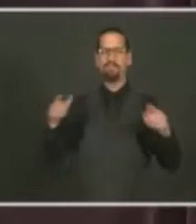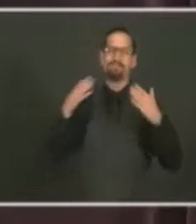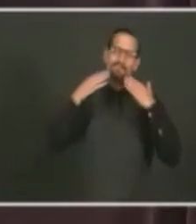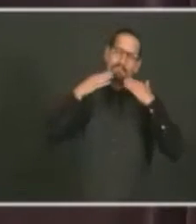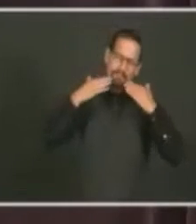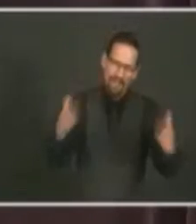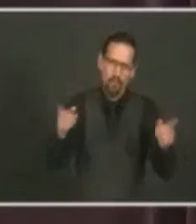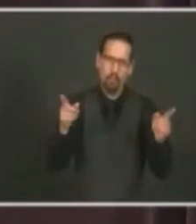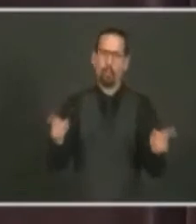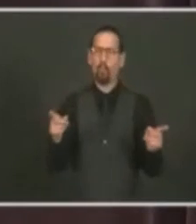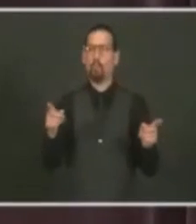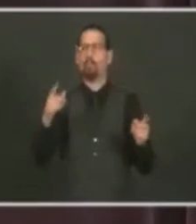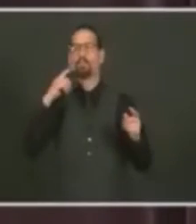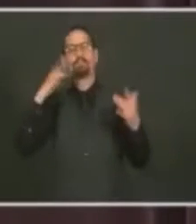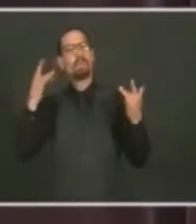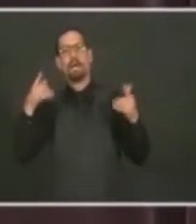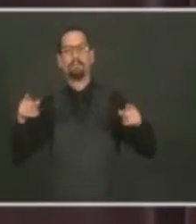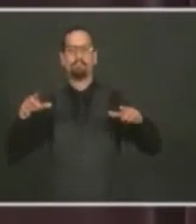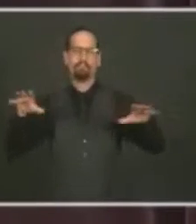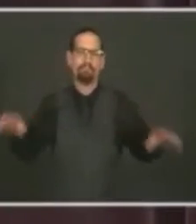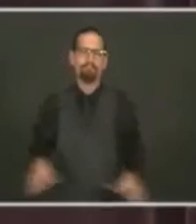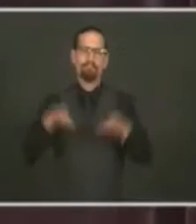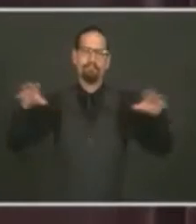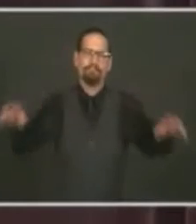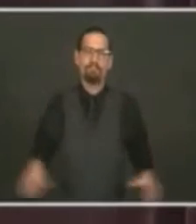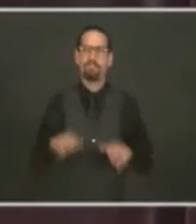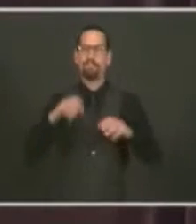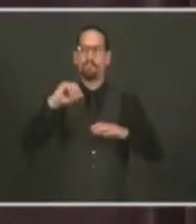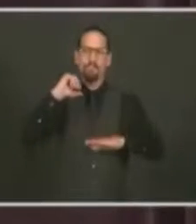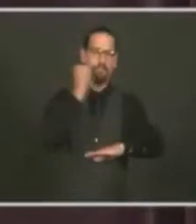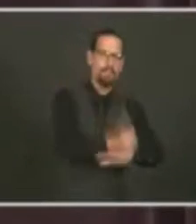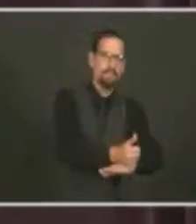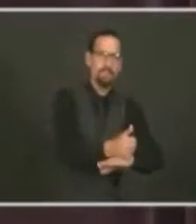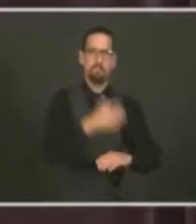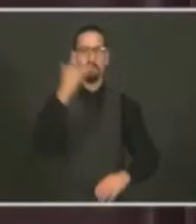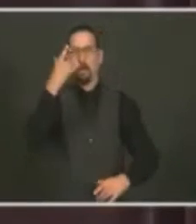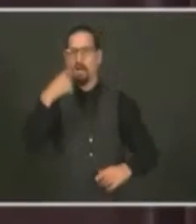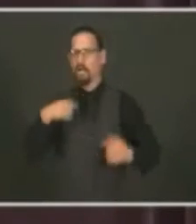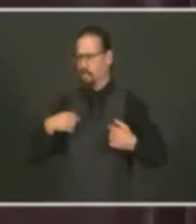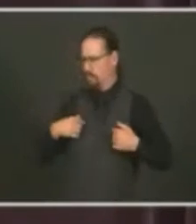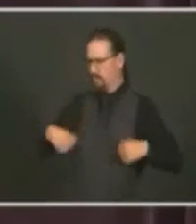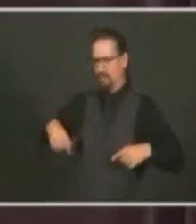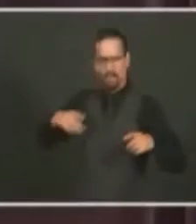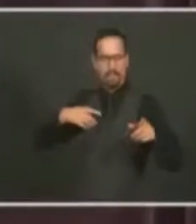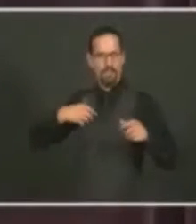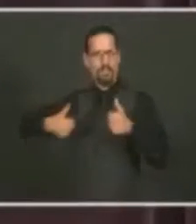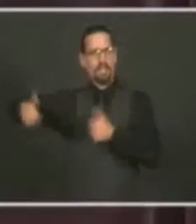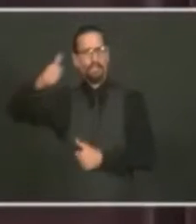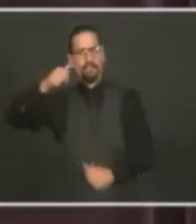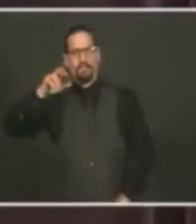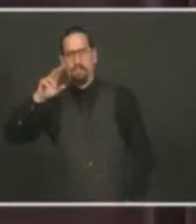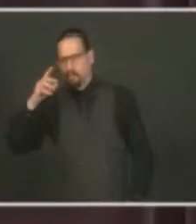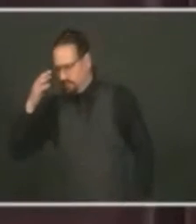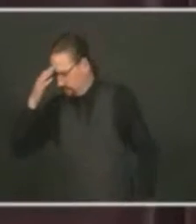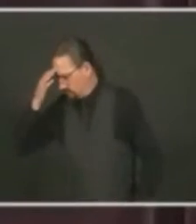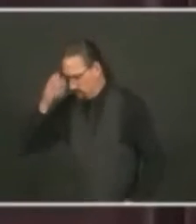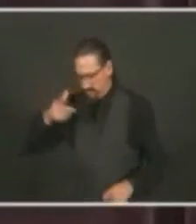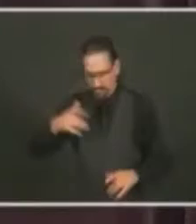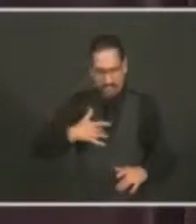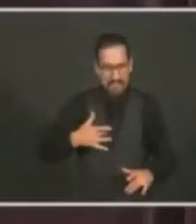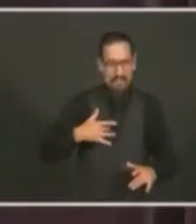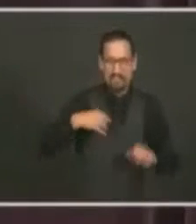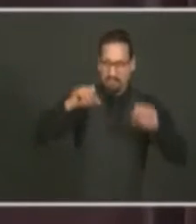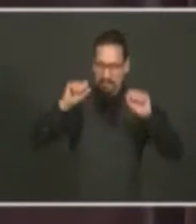moment, and they stepped up and did a phenomenal job. I also want to recognize the team